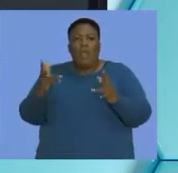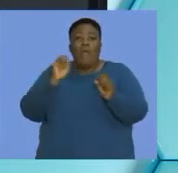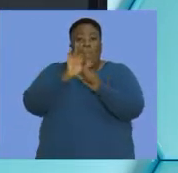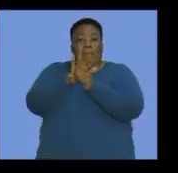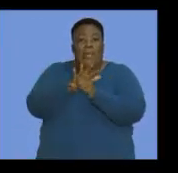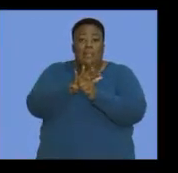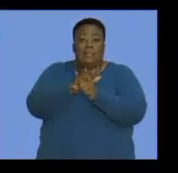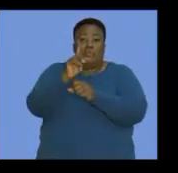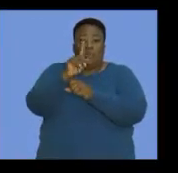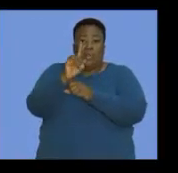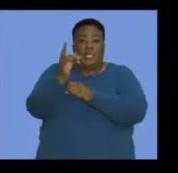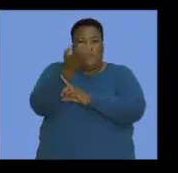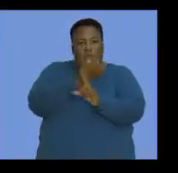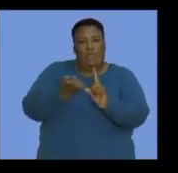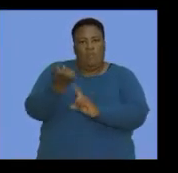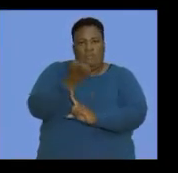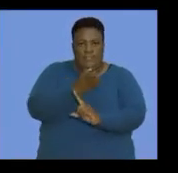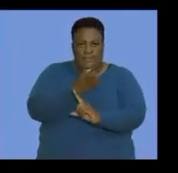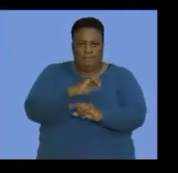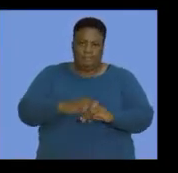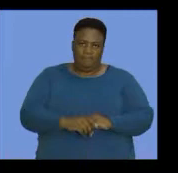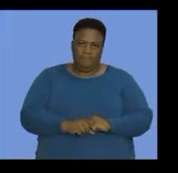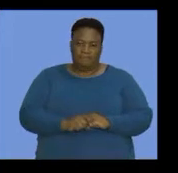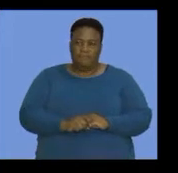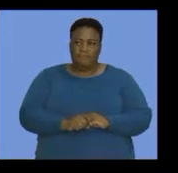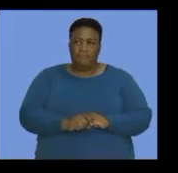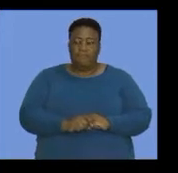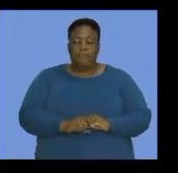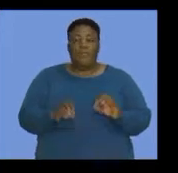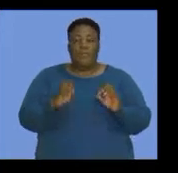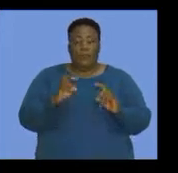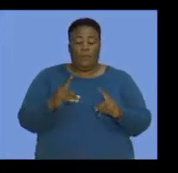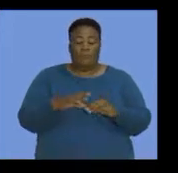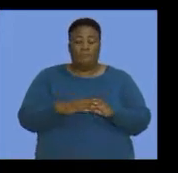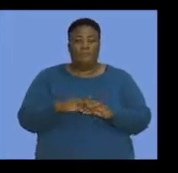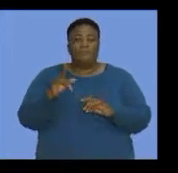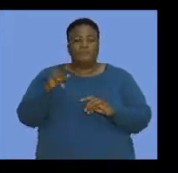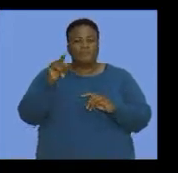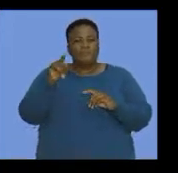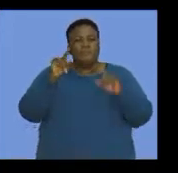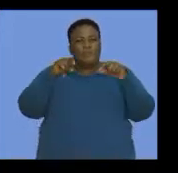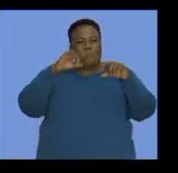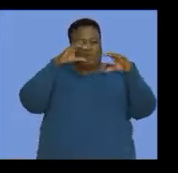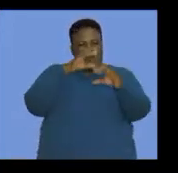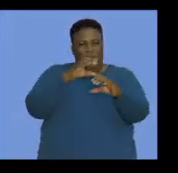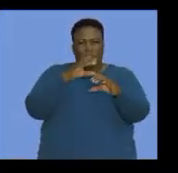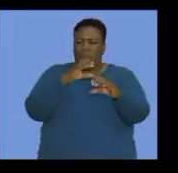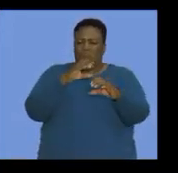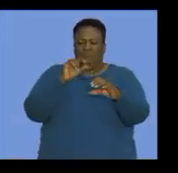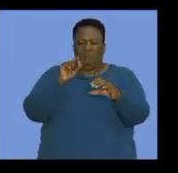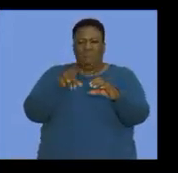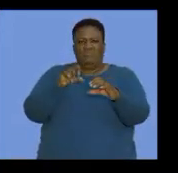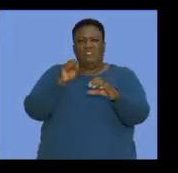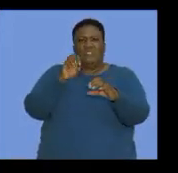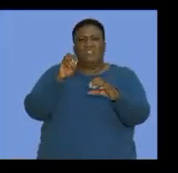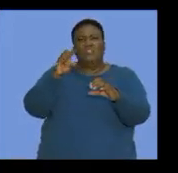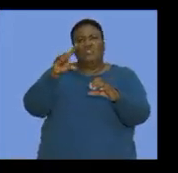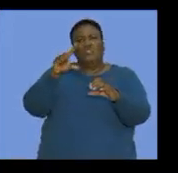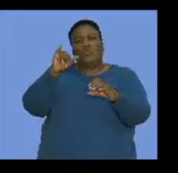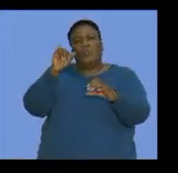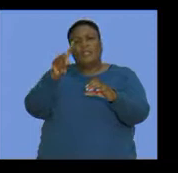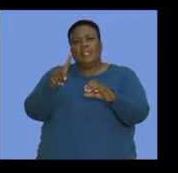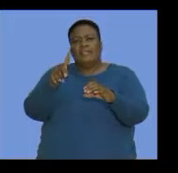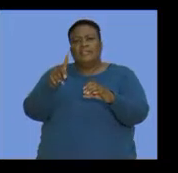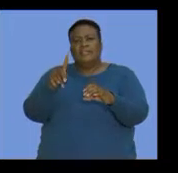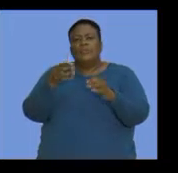straight into this. So in solid waste, we've got to look at what is solid waste. We've got to look at what are the